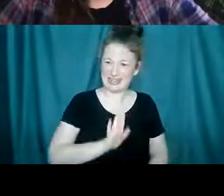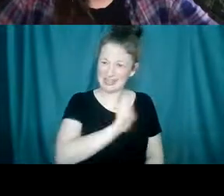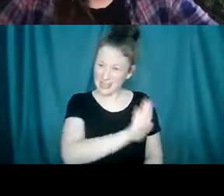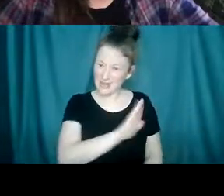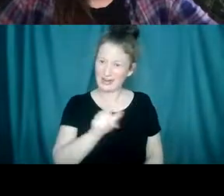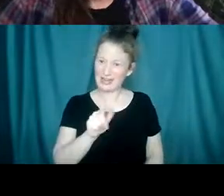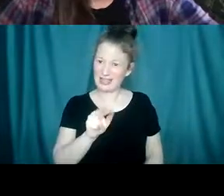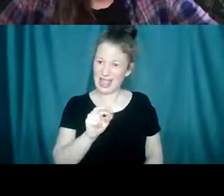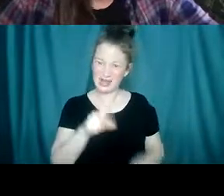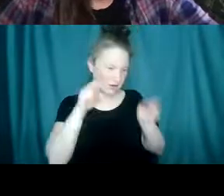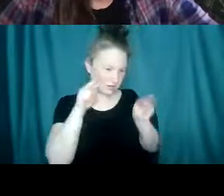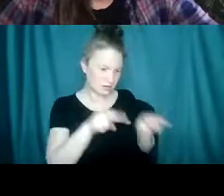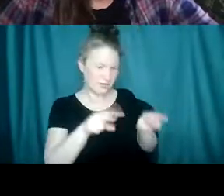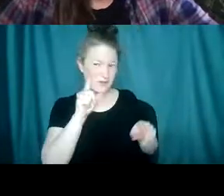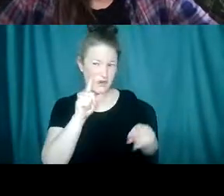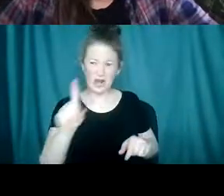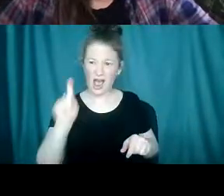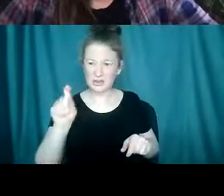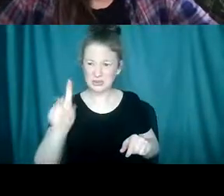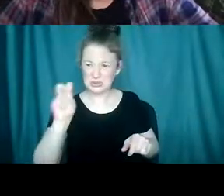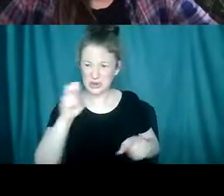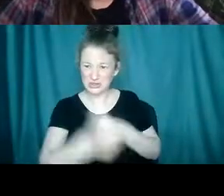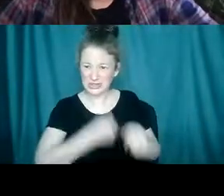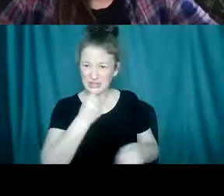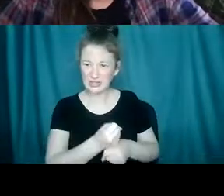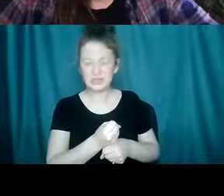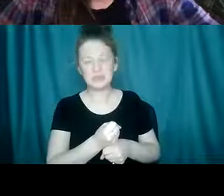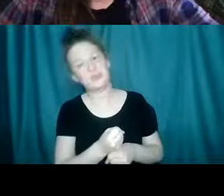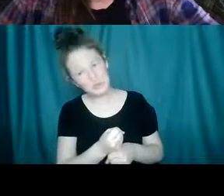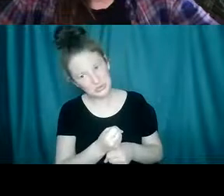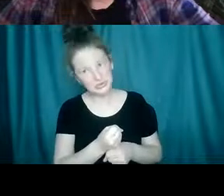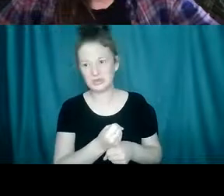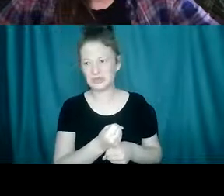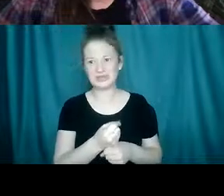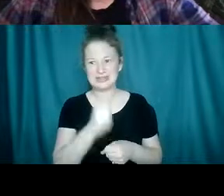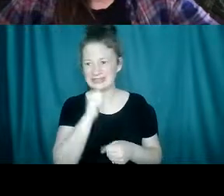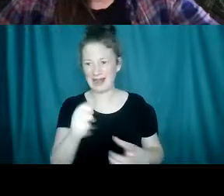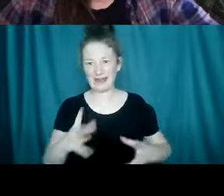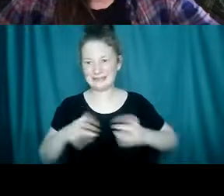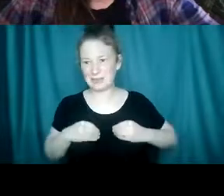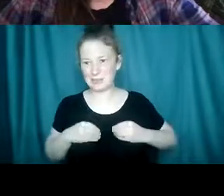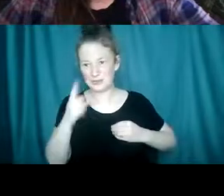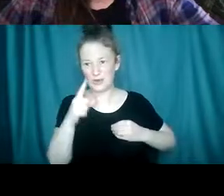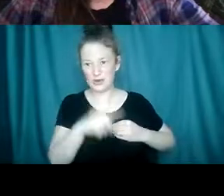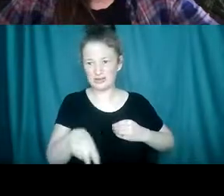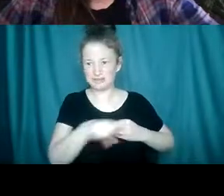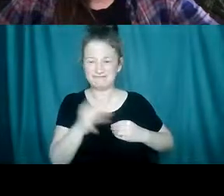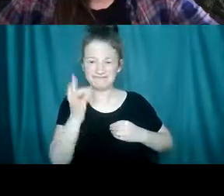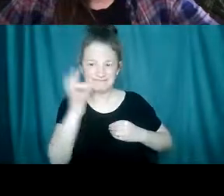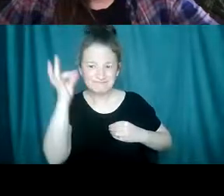it for hundreds of years. I think it's really not very acceptable for a lot of